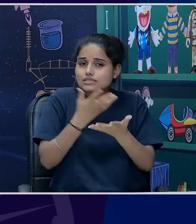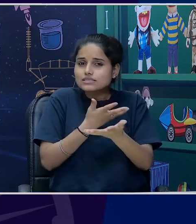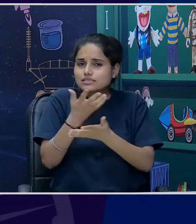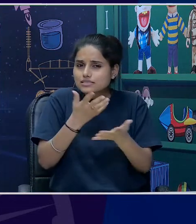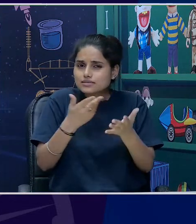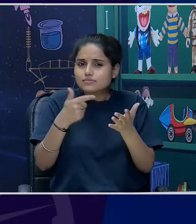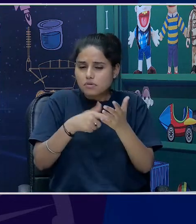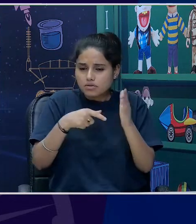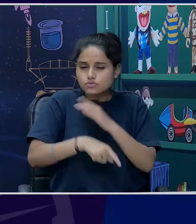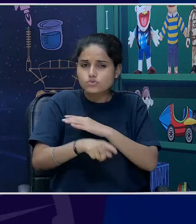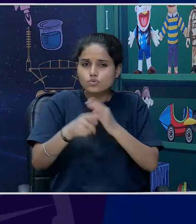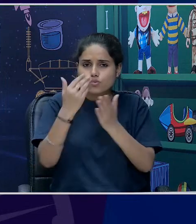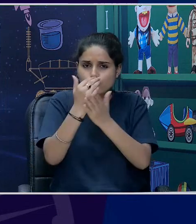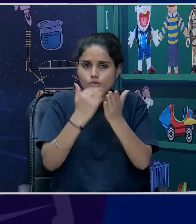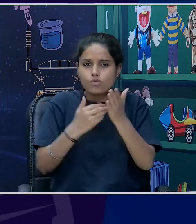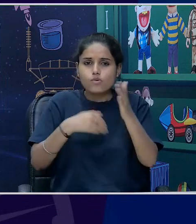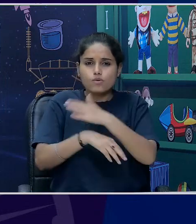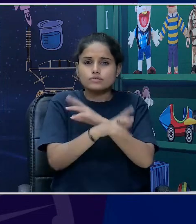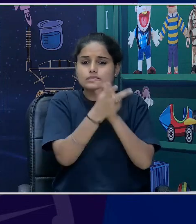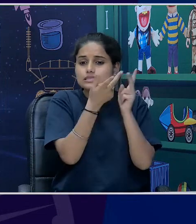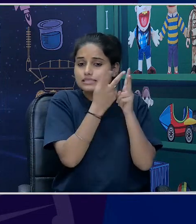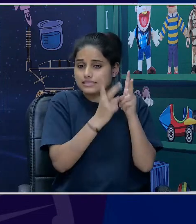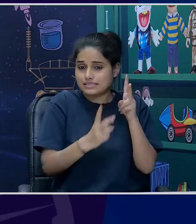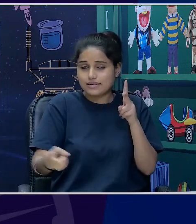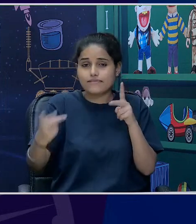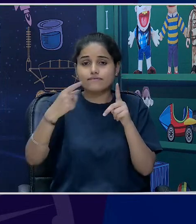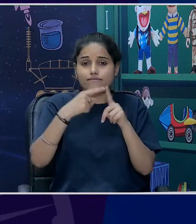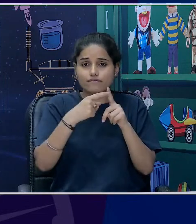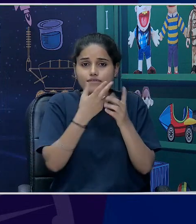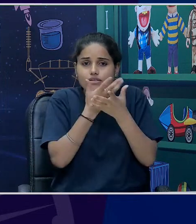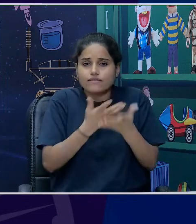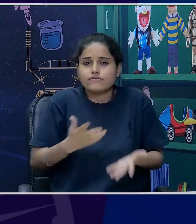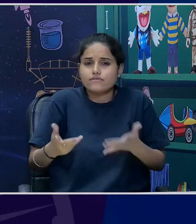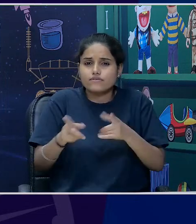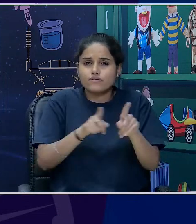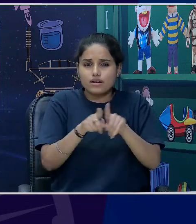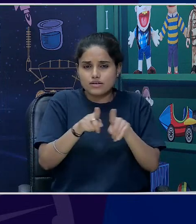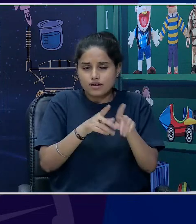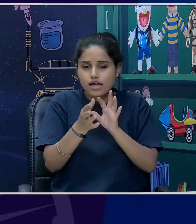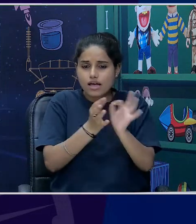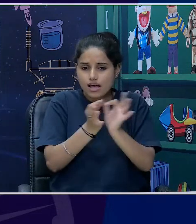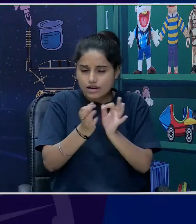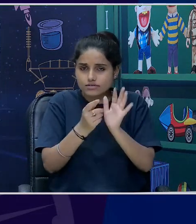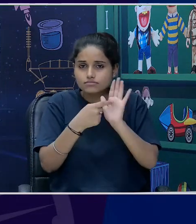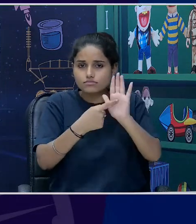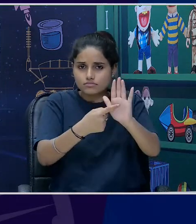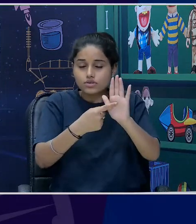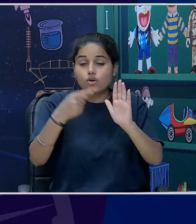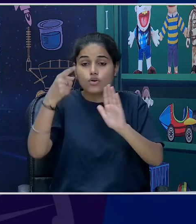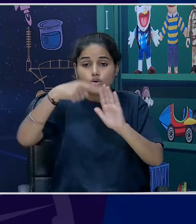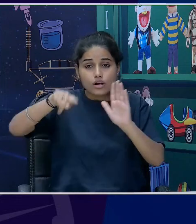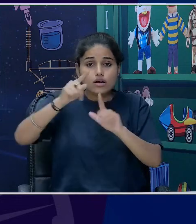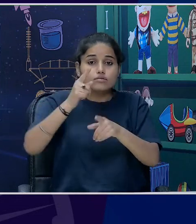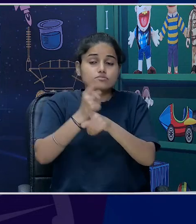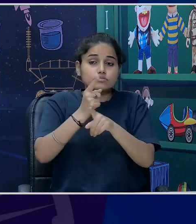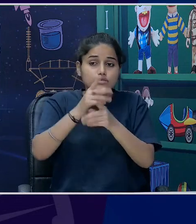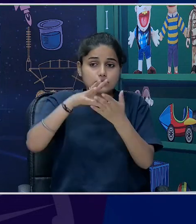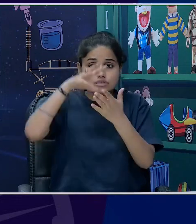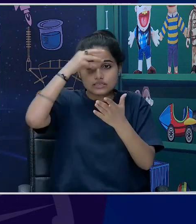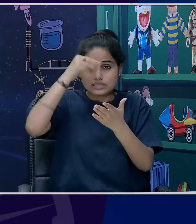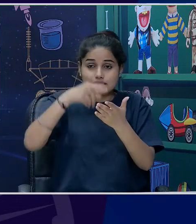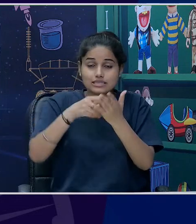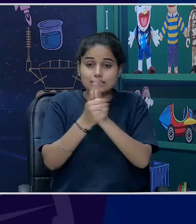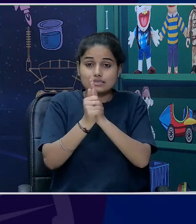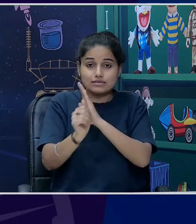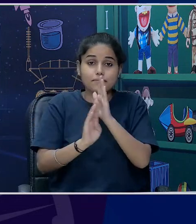viewers. See, we are showing various mediums through which you can actually enhance your teaching skills in inclusive classrooms. Yes,